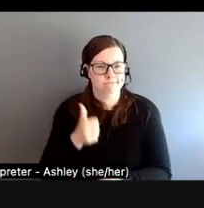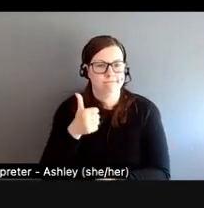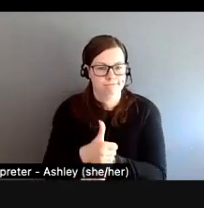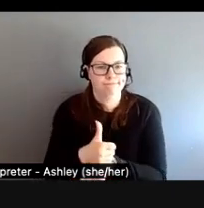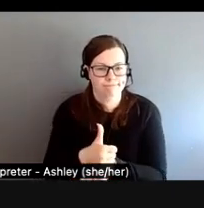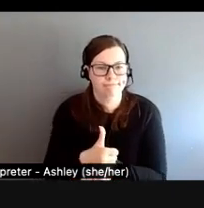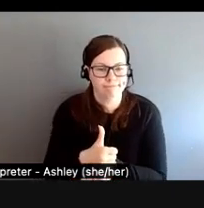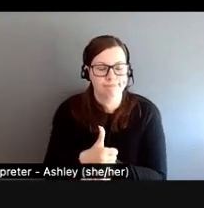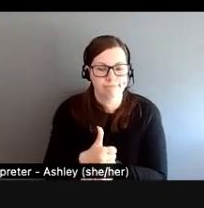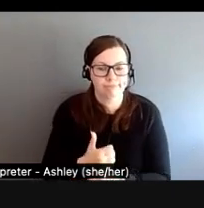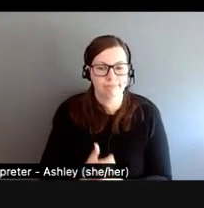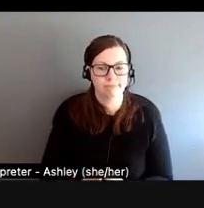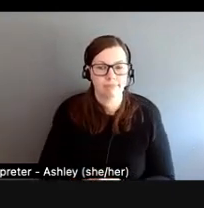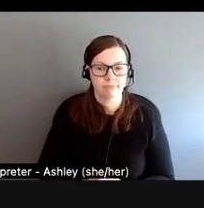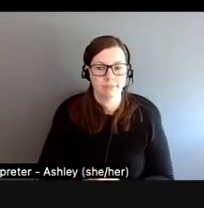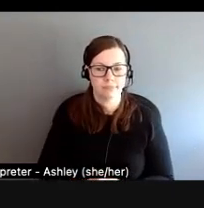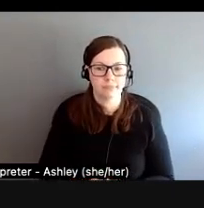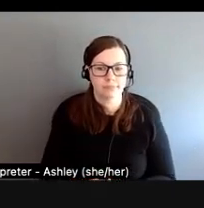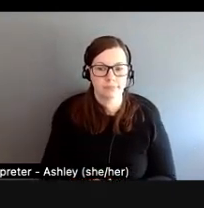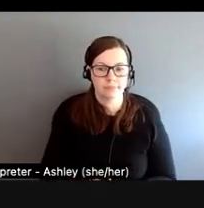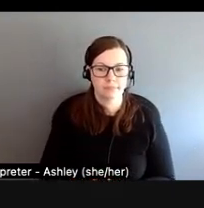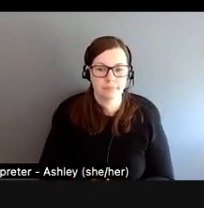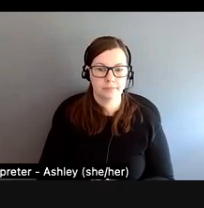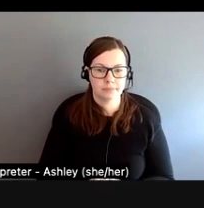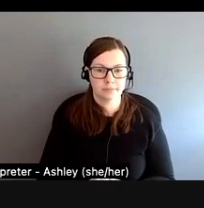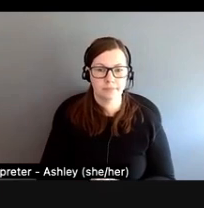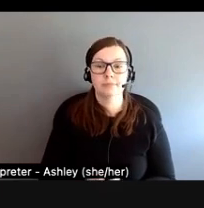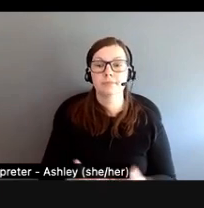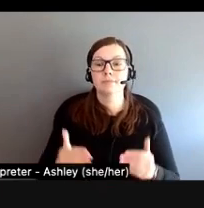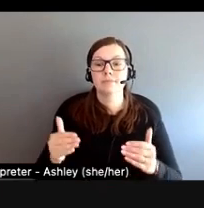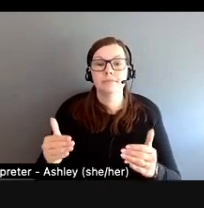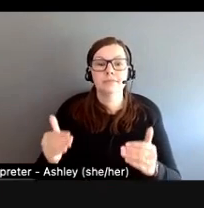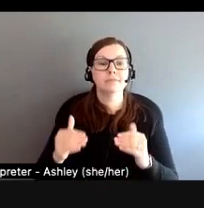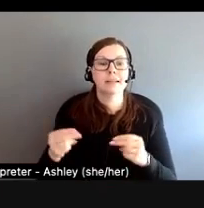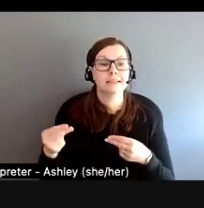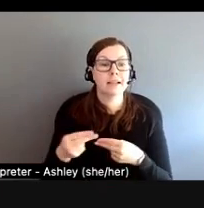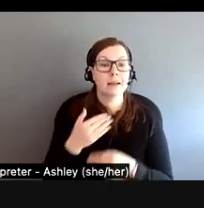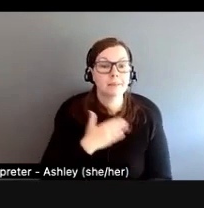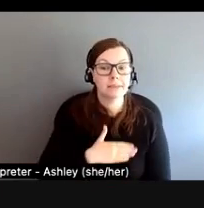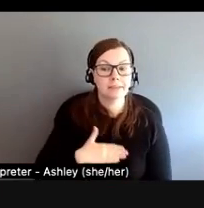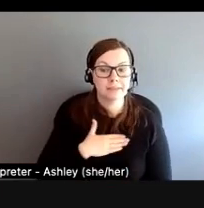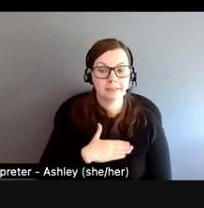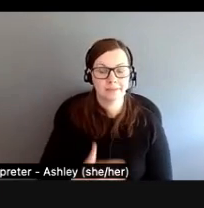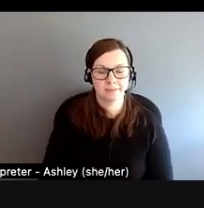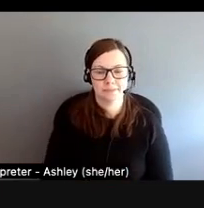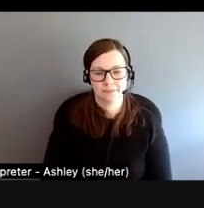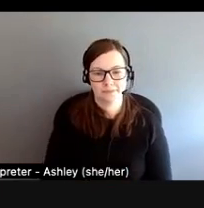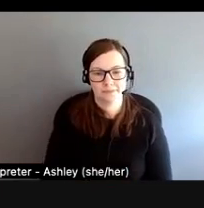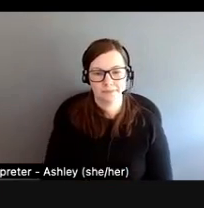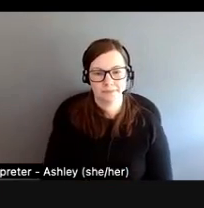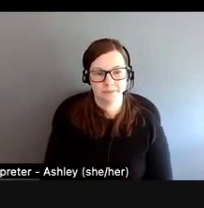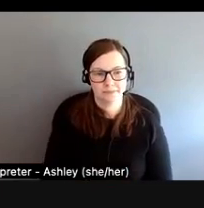creating our YouTube channel. Go to the next slide, Tracy, please.